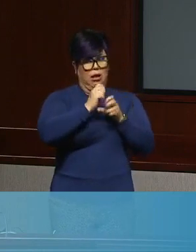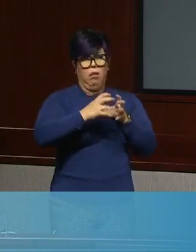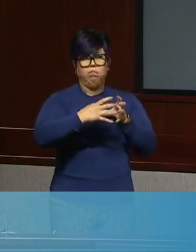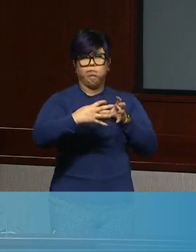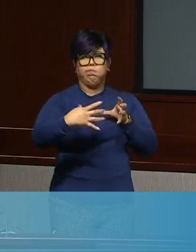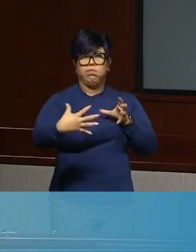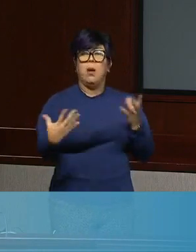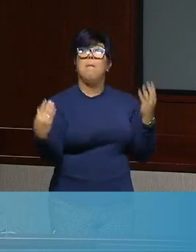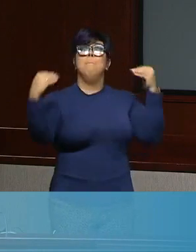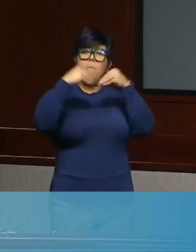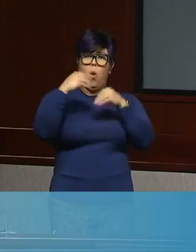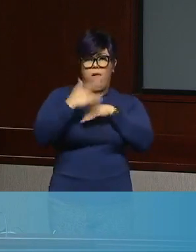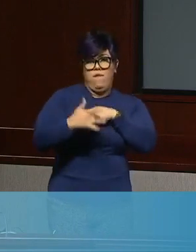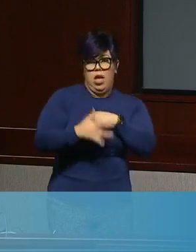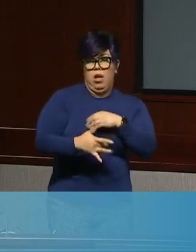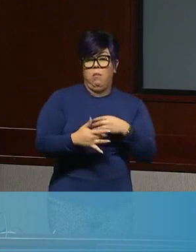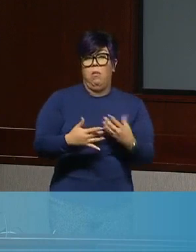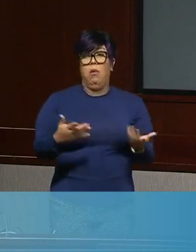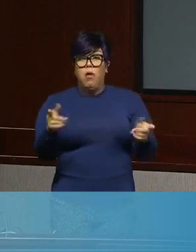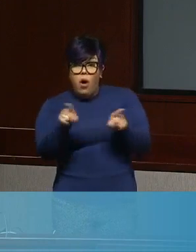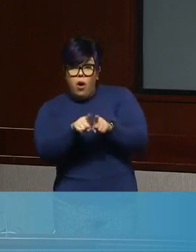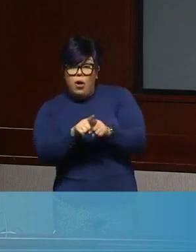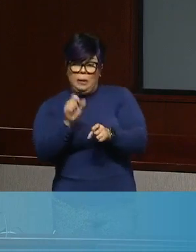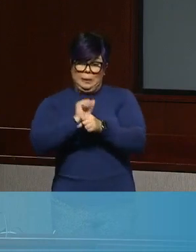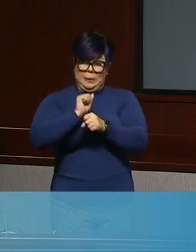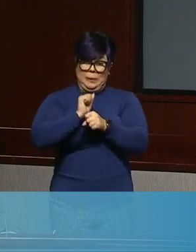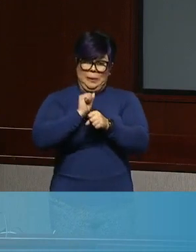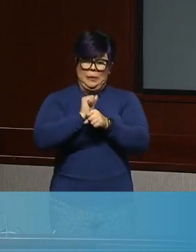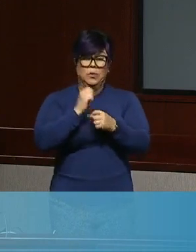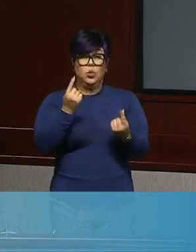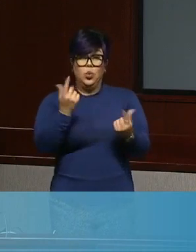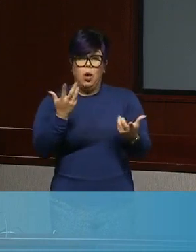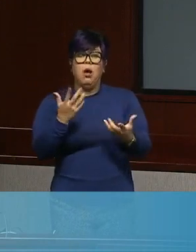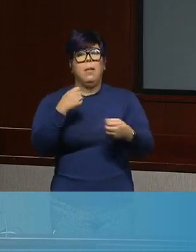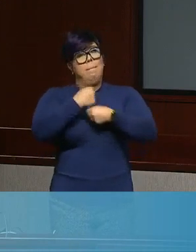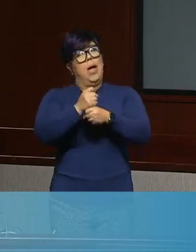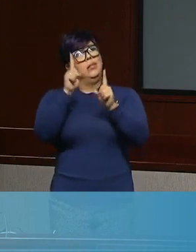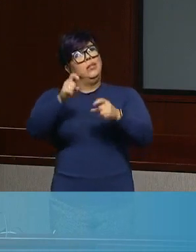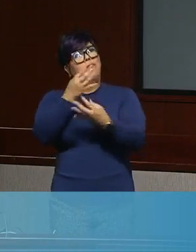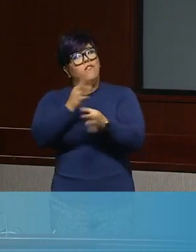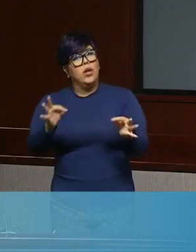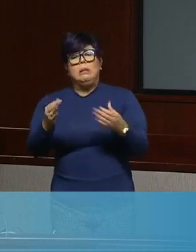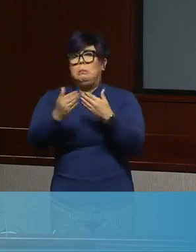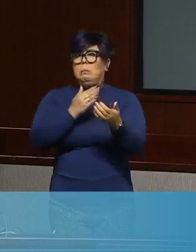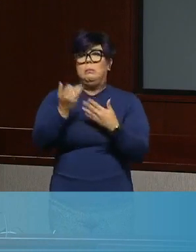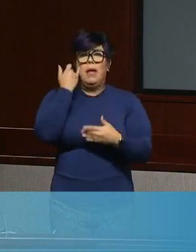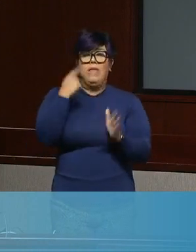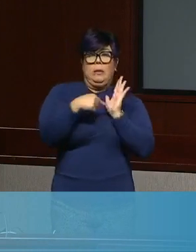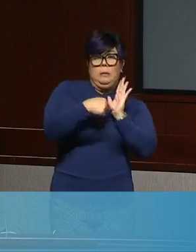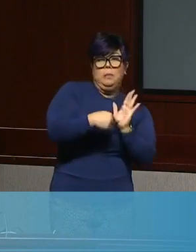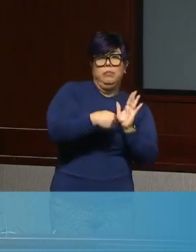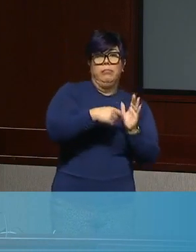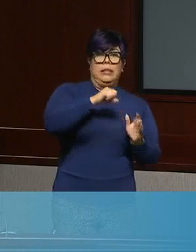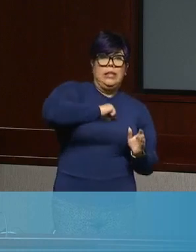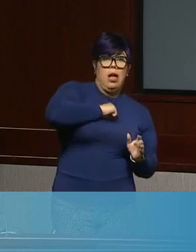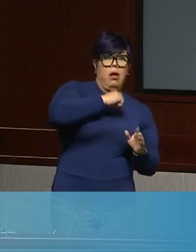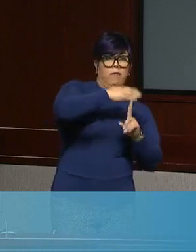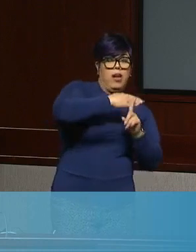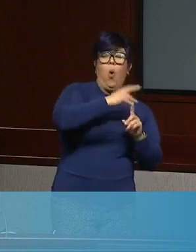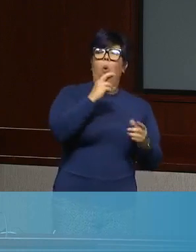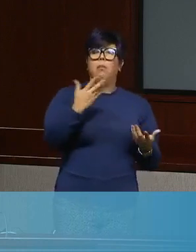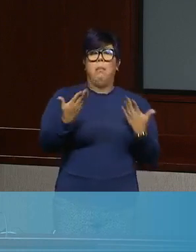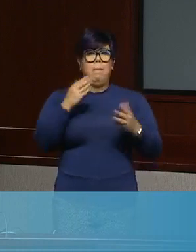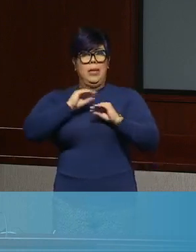easily tested for free, whether they have symptoms or not. We poured tens of millions of